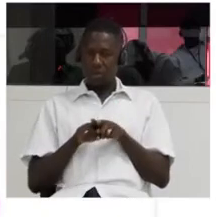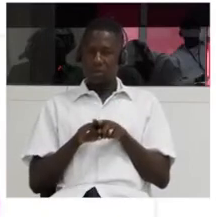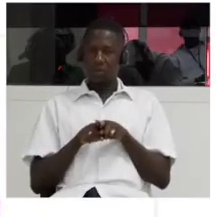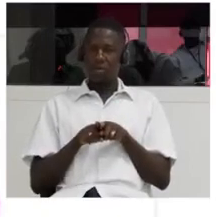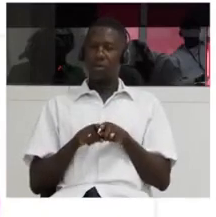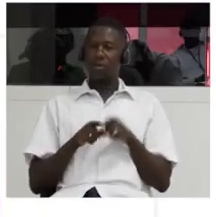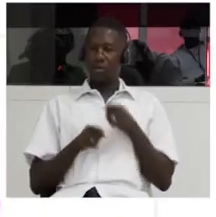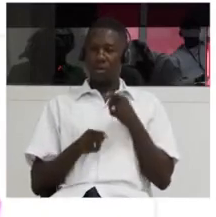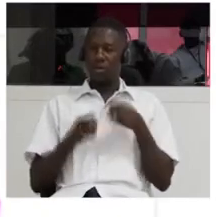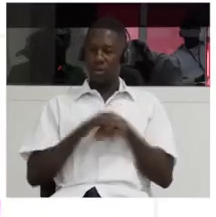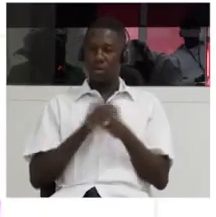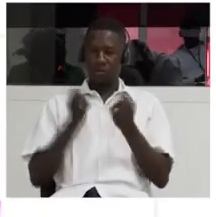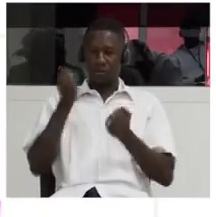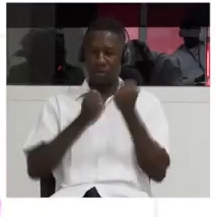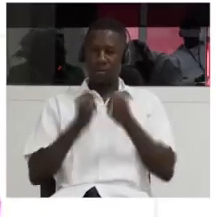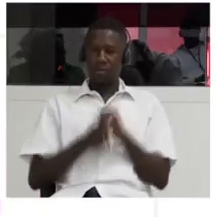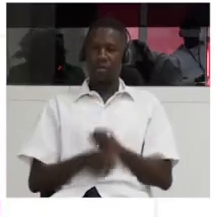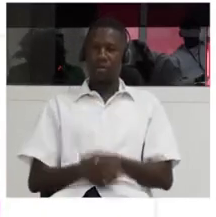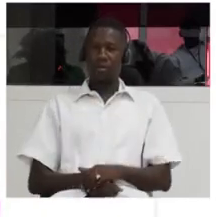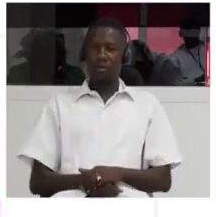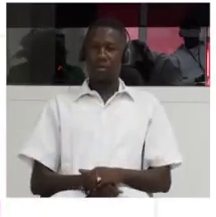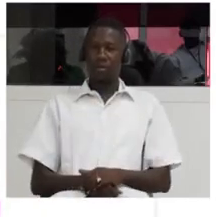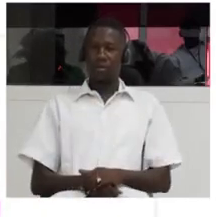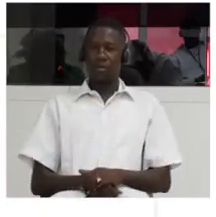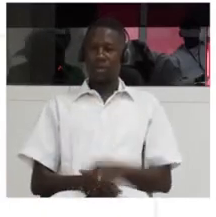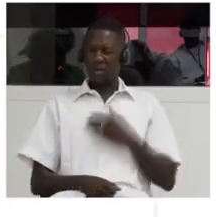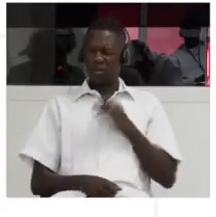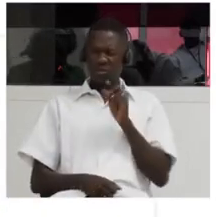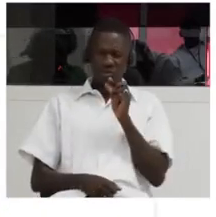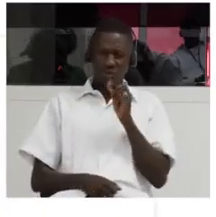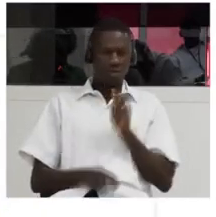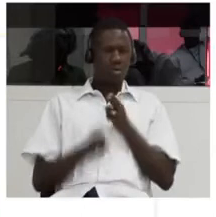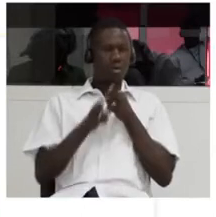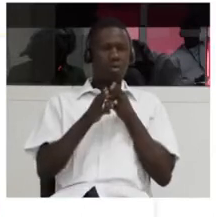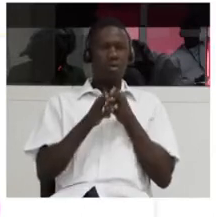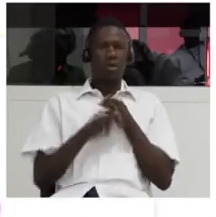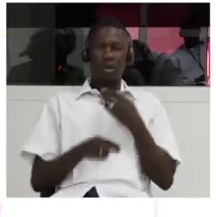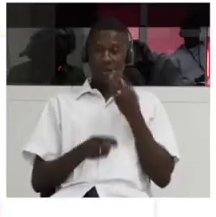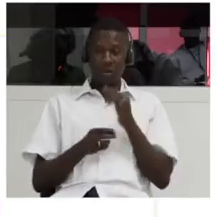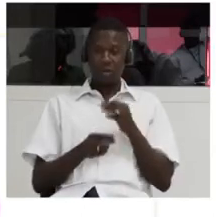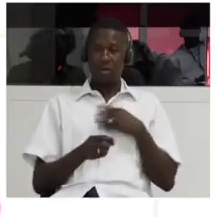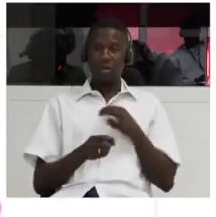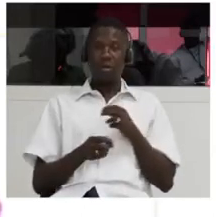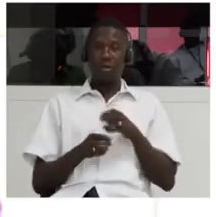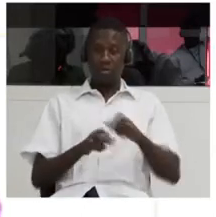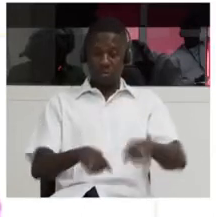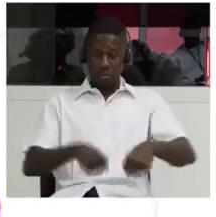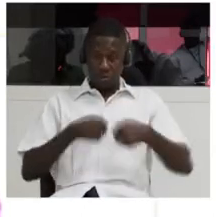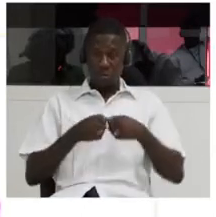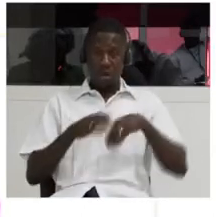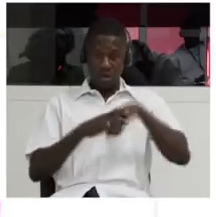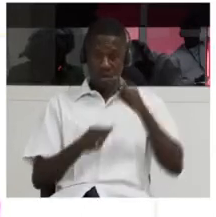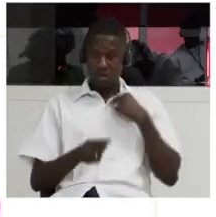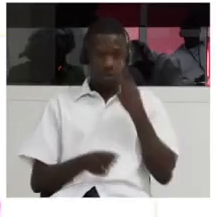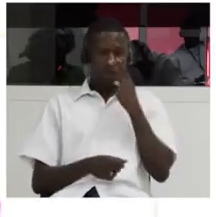and he was almost gone. Hadn't been, the boots were not outside, I wouldn't have seen him.